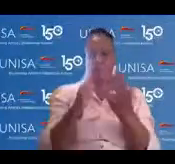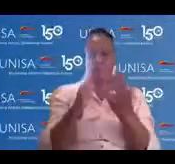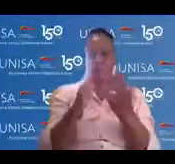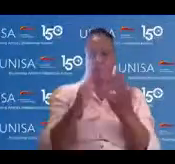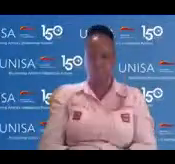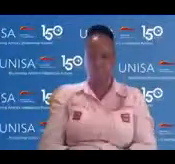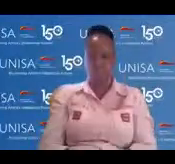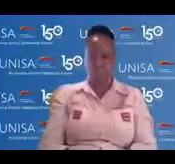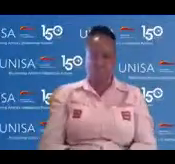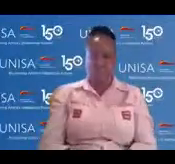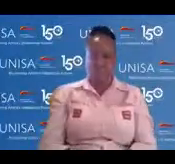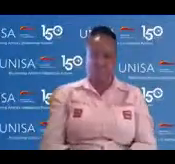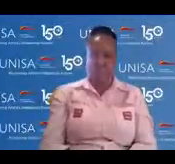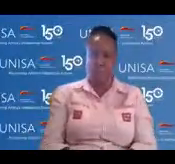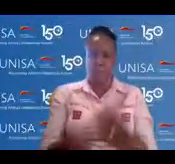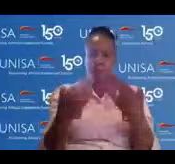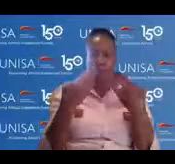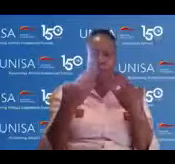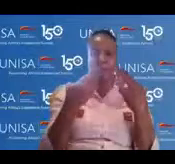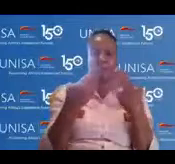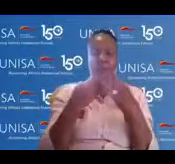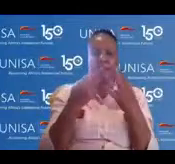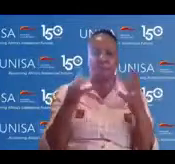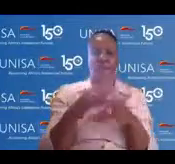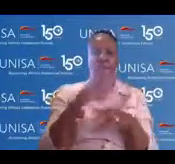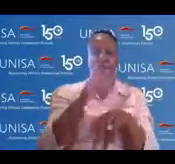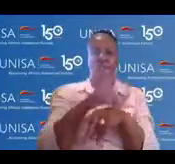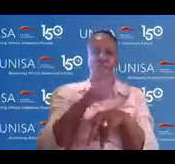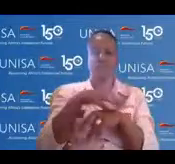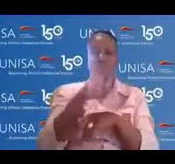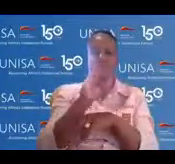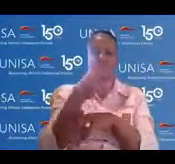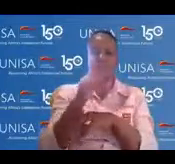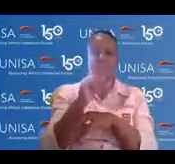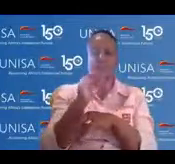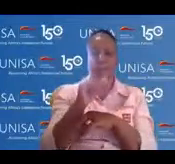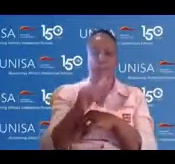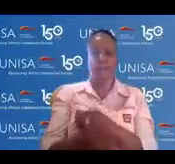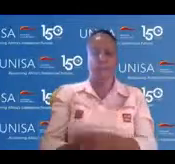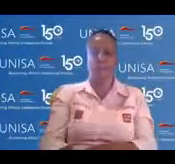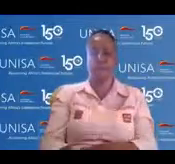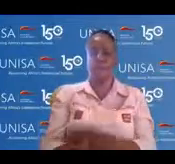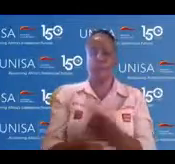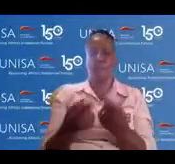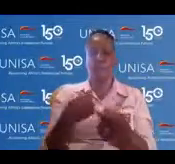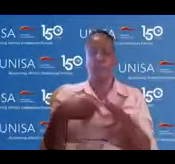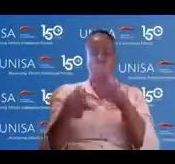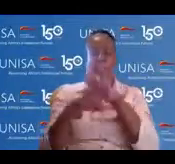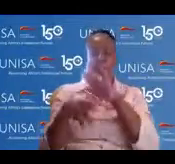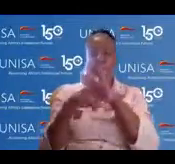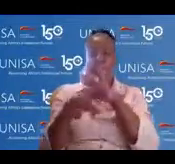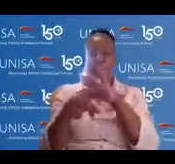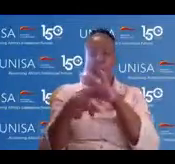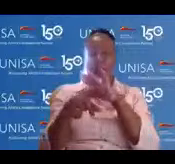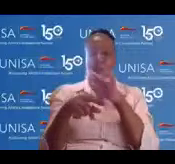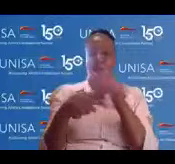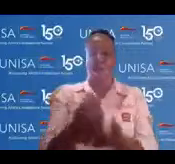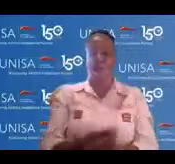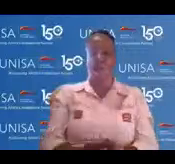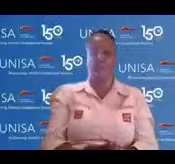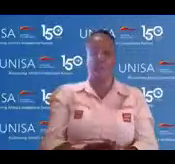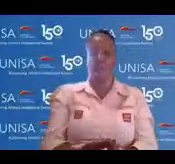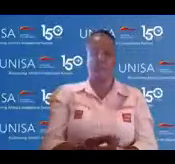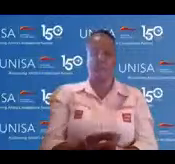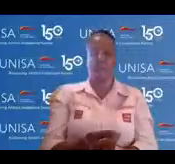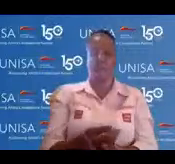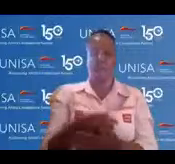Thank you very much, Dr. Chetty. Colleagues, we from the regions, there are limited resources